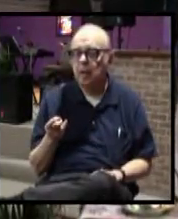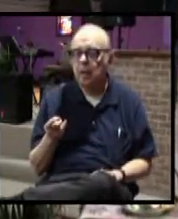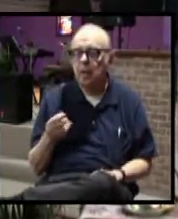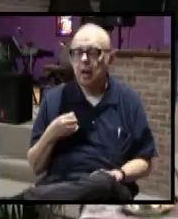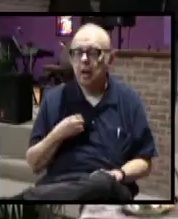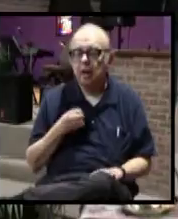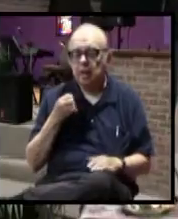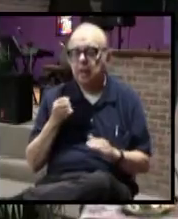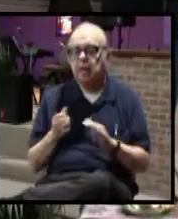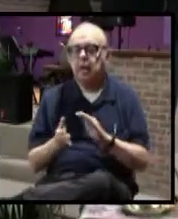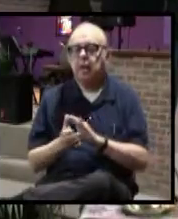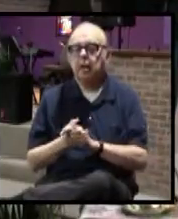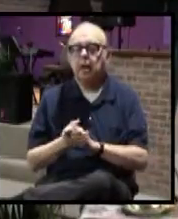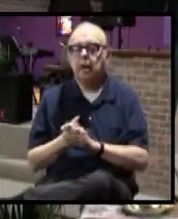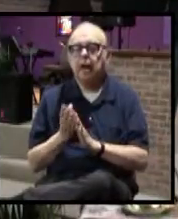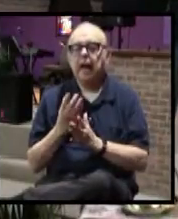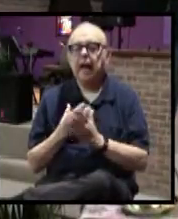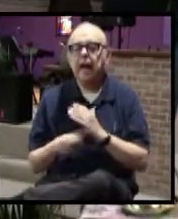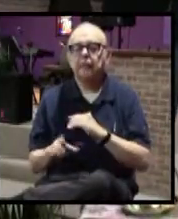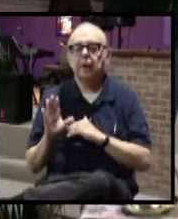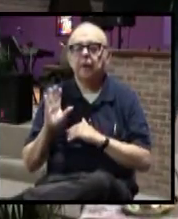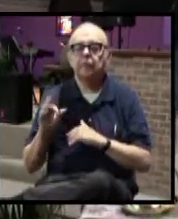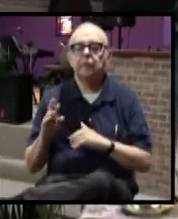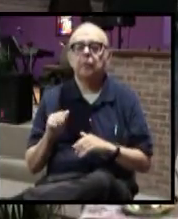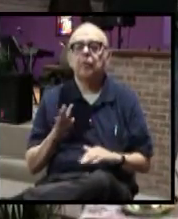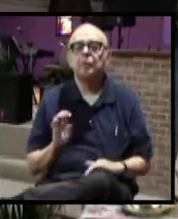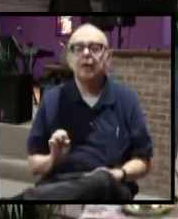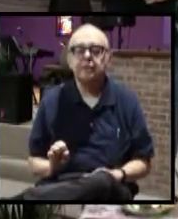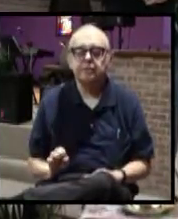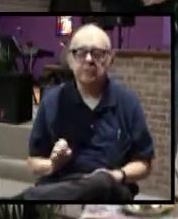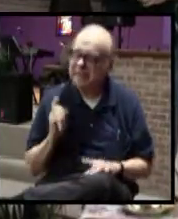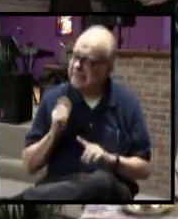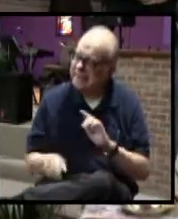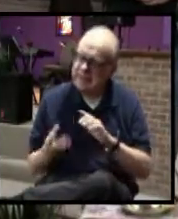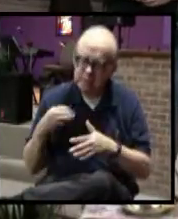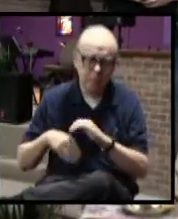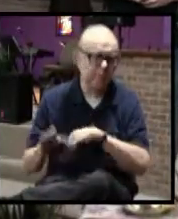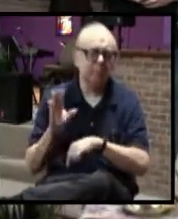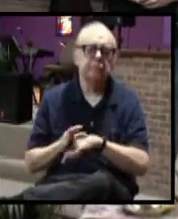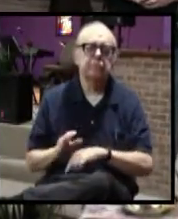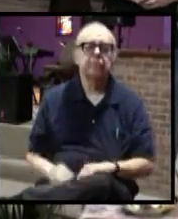had married outside of your race. I